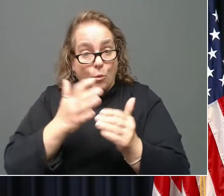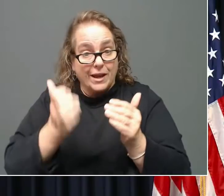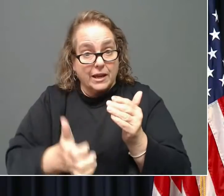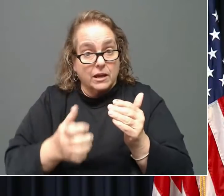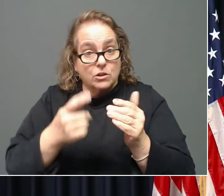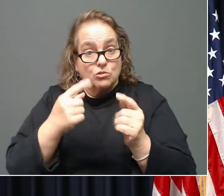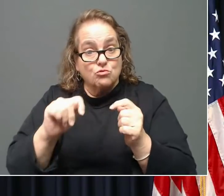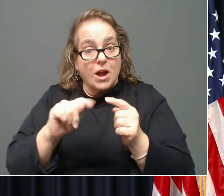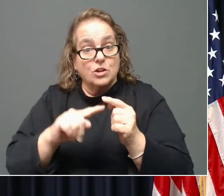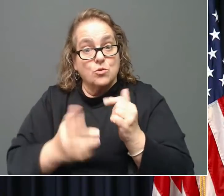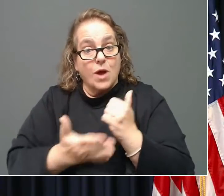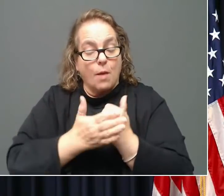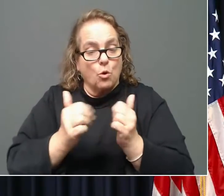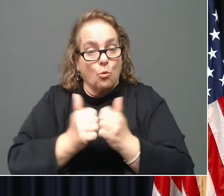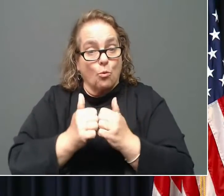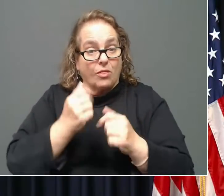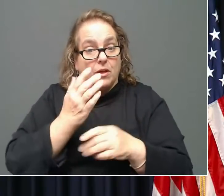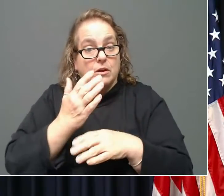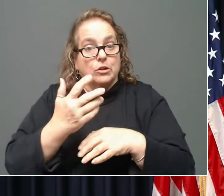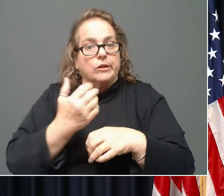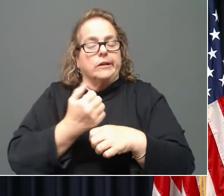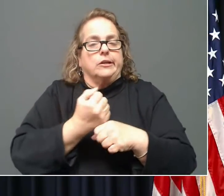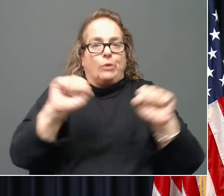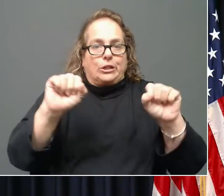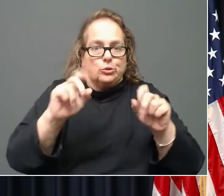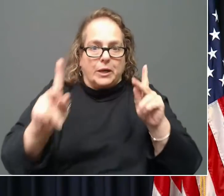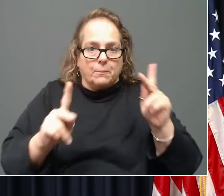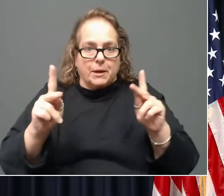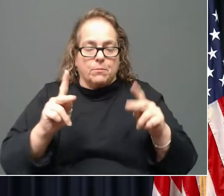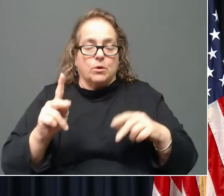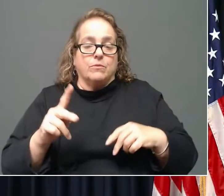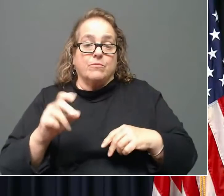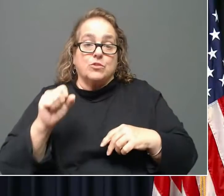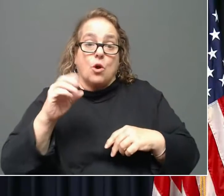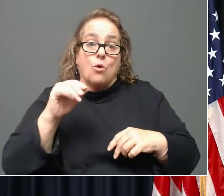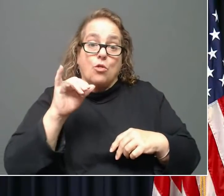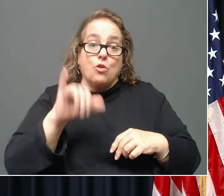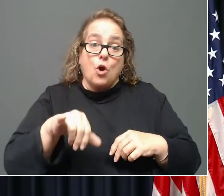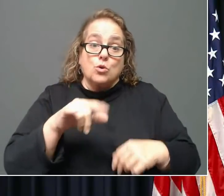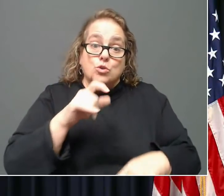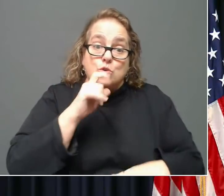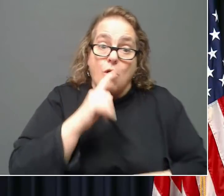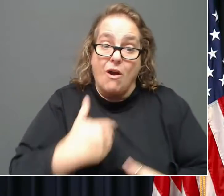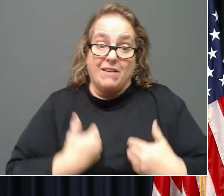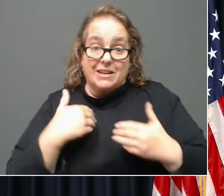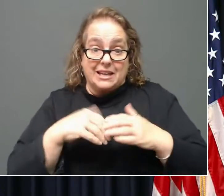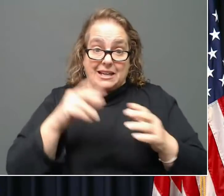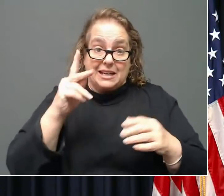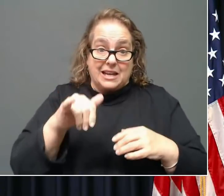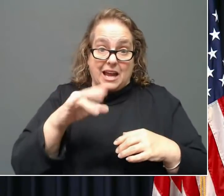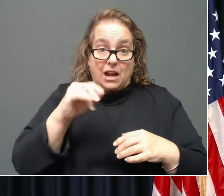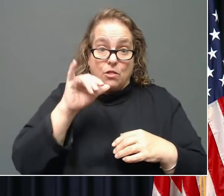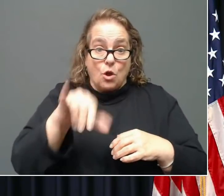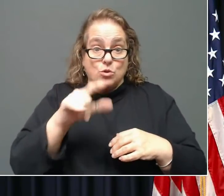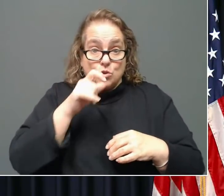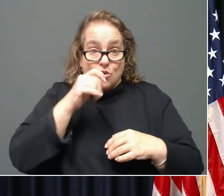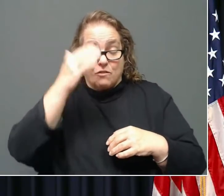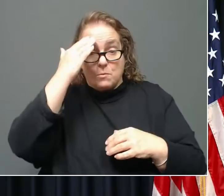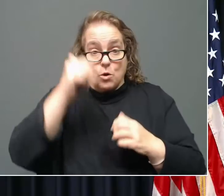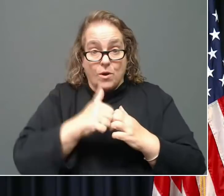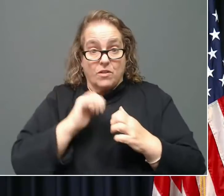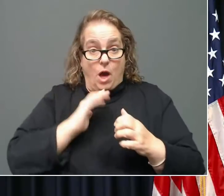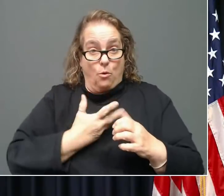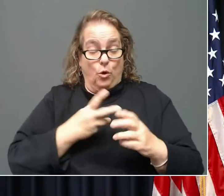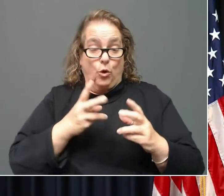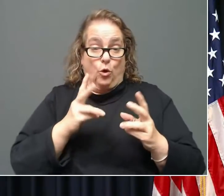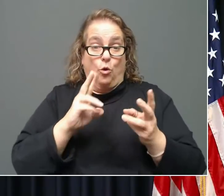rescues. So those that are living in Kentucky and those that are familiar with our weather, flooding